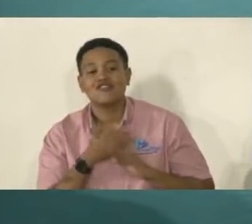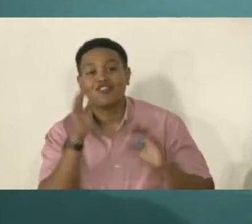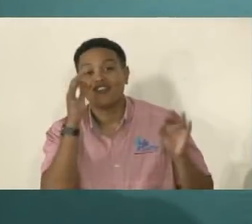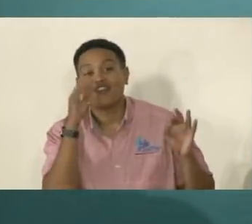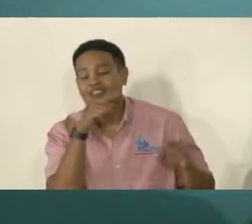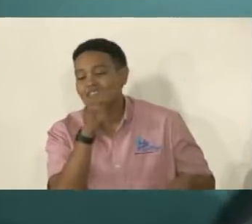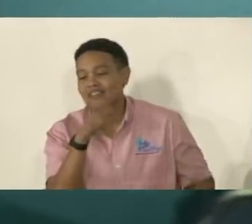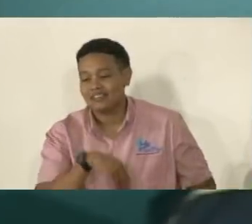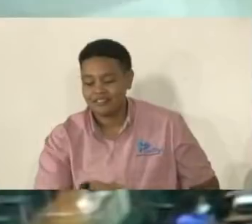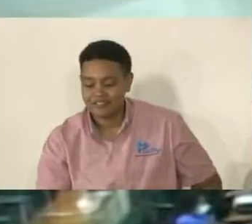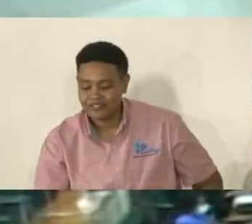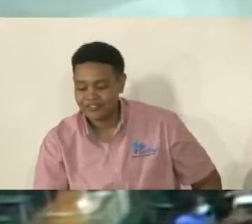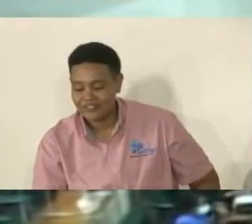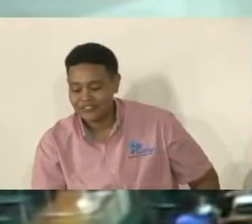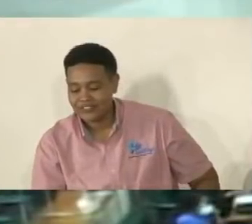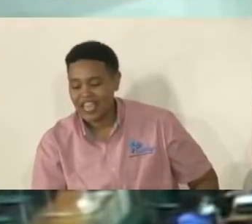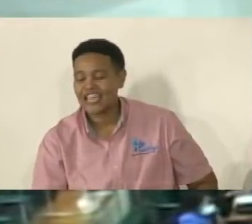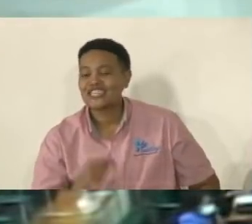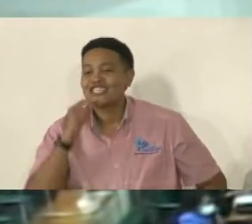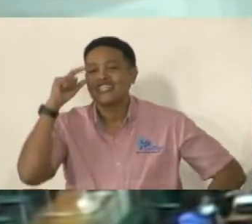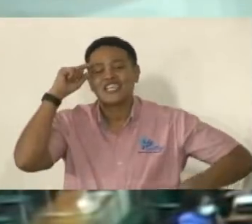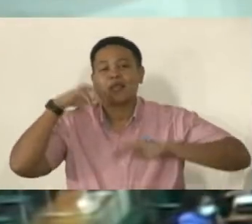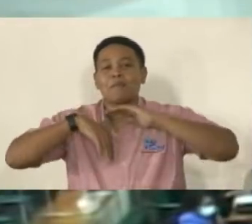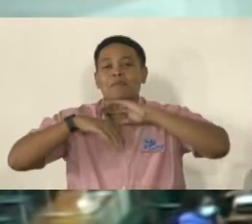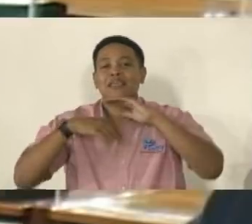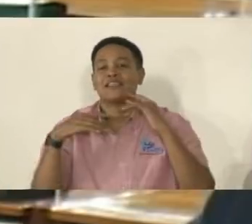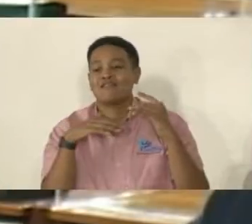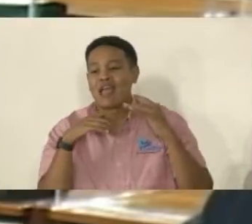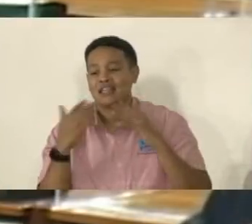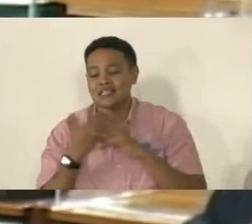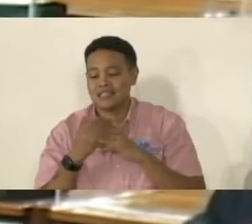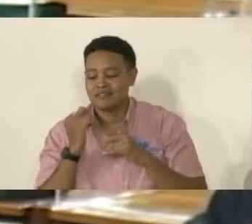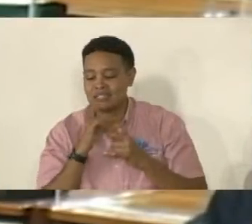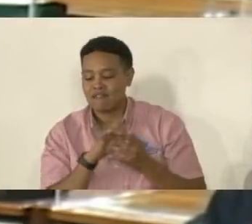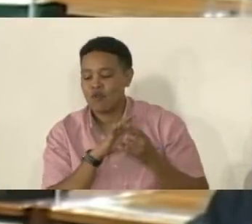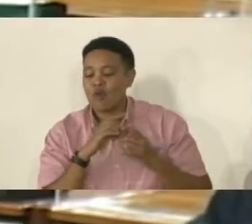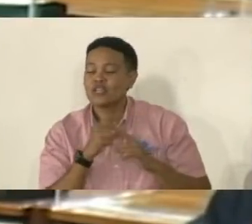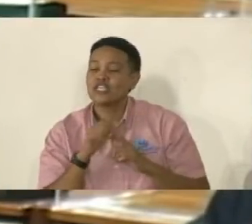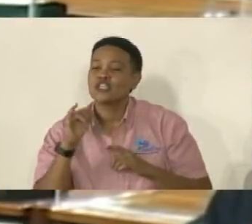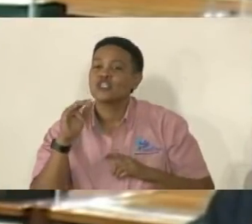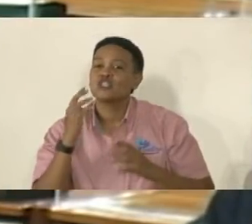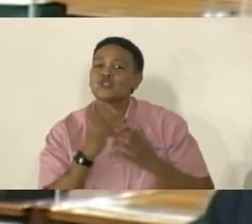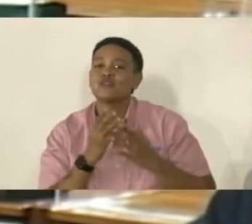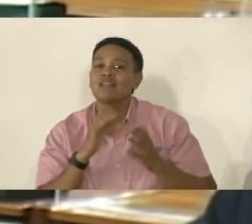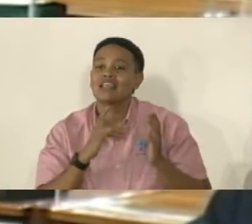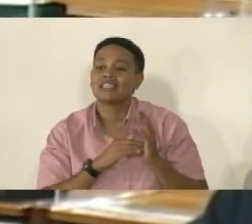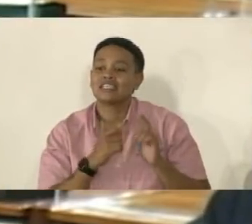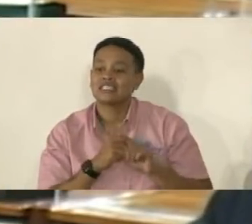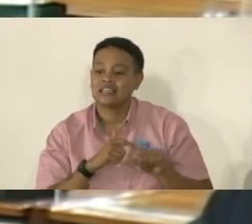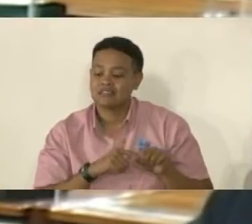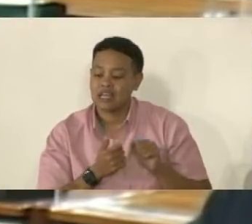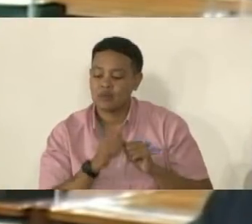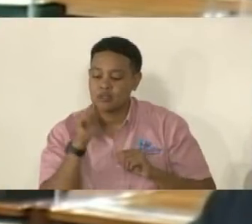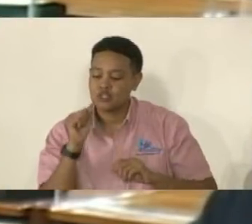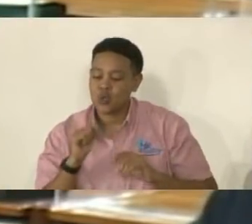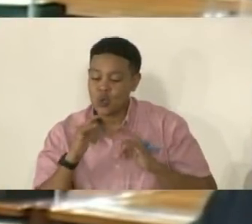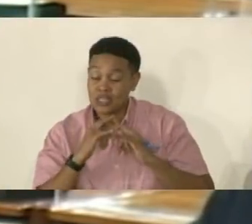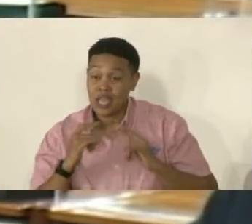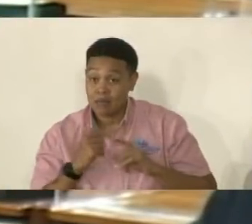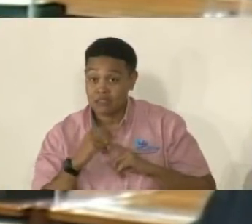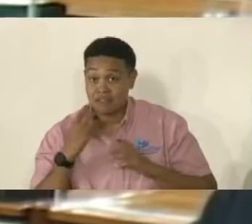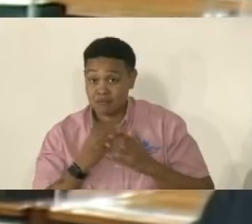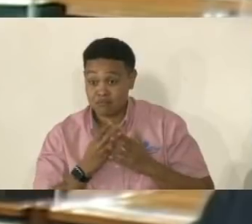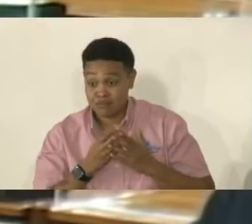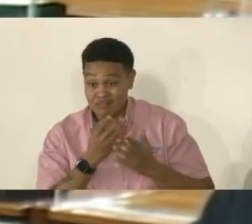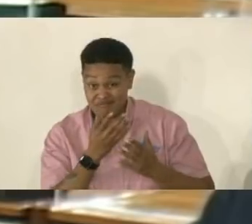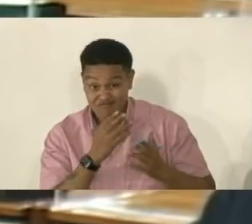Thank you, President. Agenda-based violence intervention is being coordinated within the juvenile centres, commencing with the South Camp Juvenile Correctional and